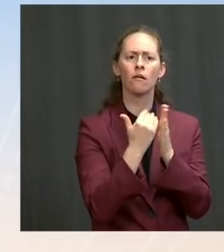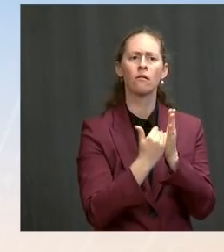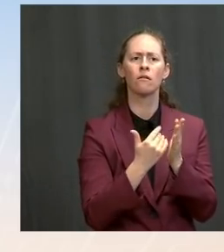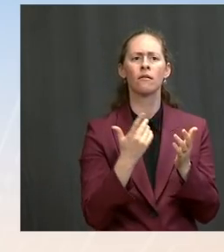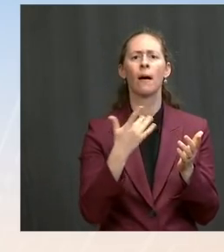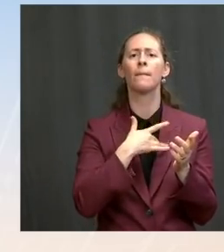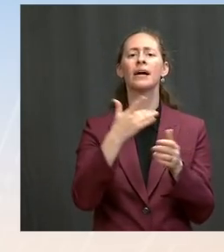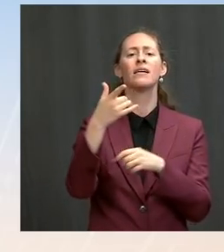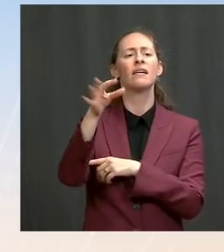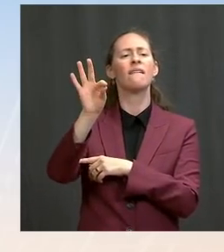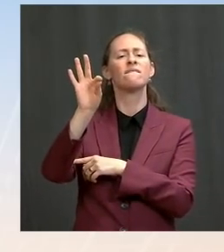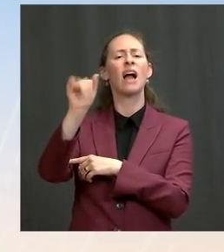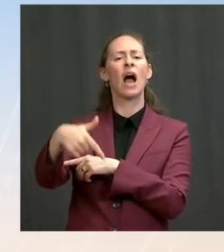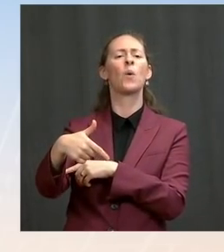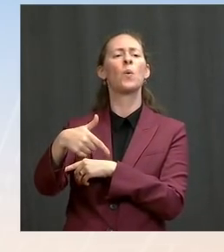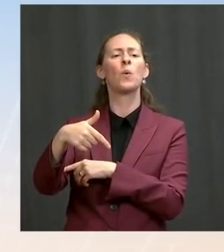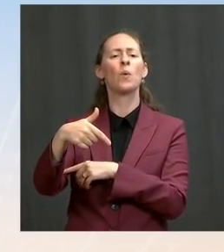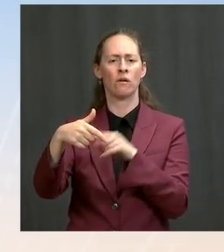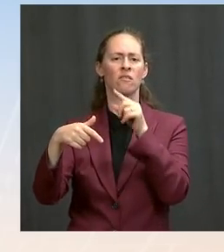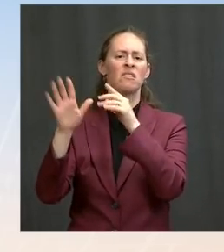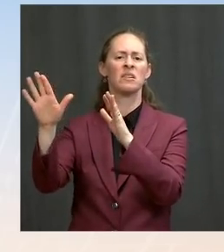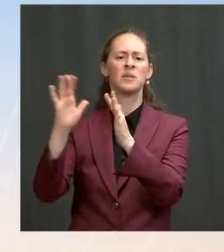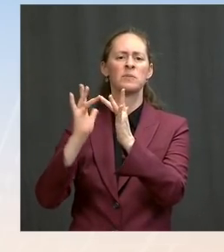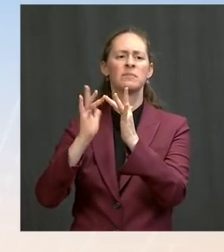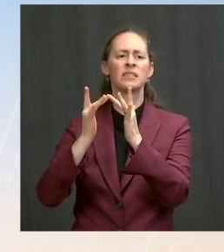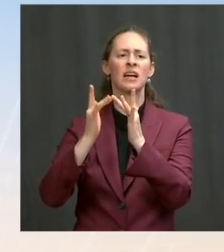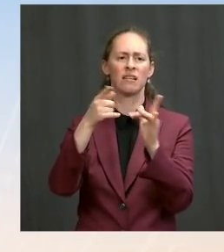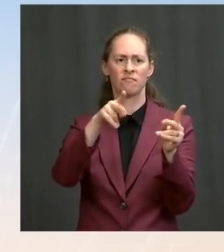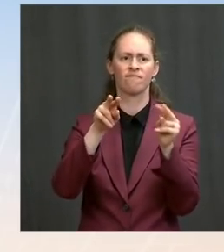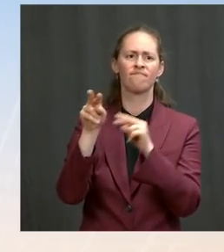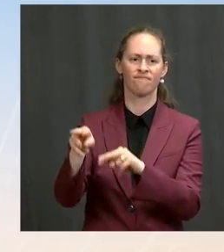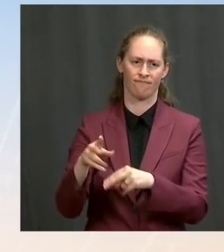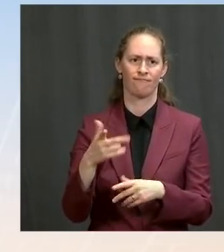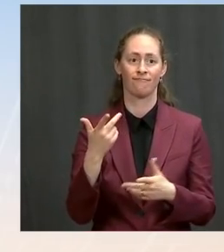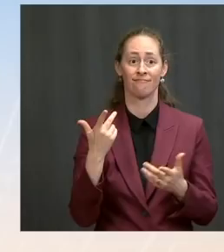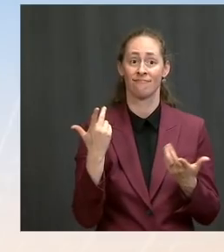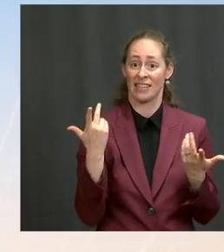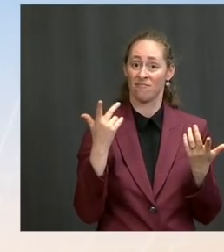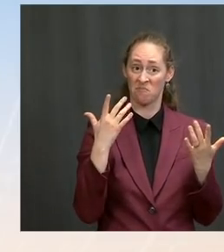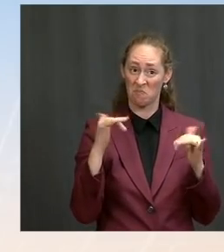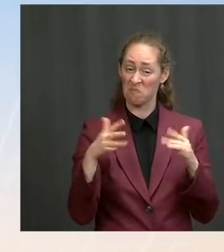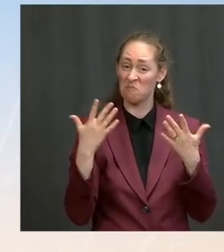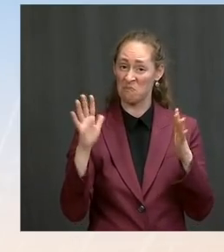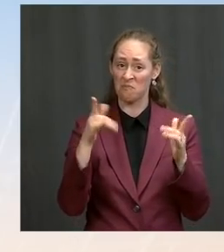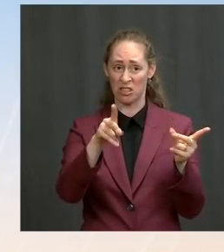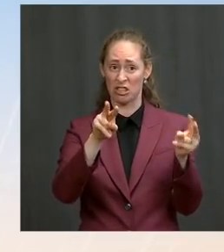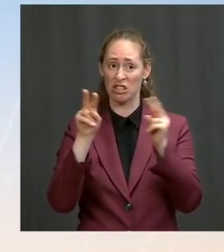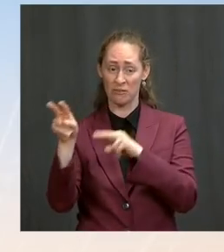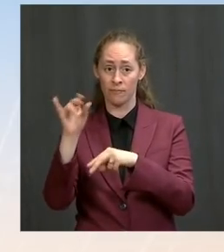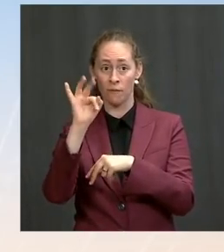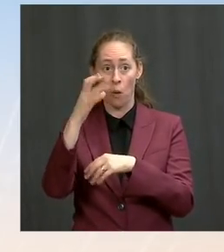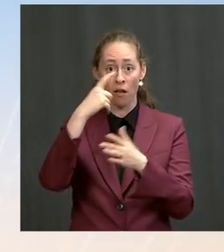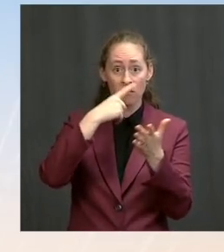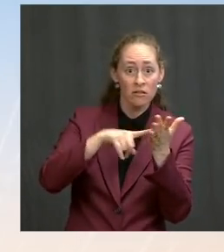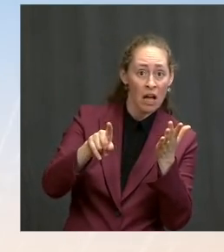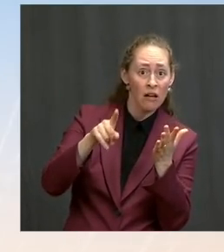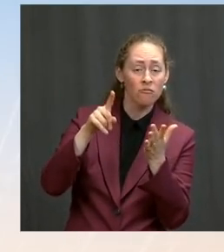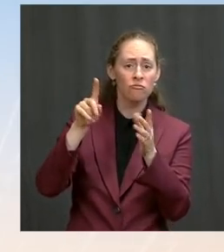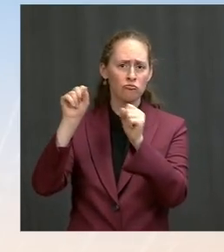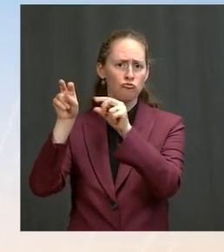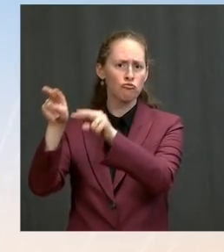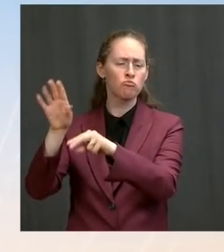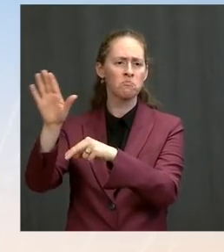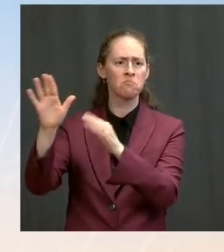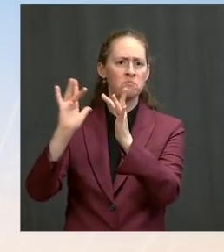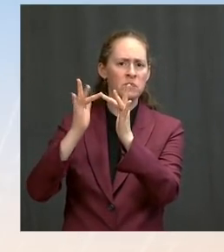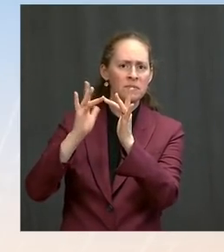website. I don't know that they were meant to be anything more formal than that. I can certainly check and see what's on our website or what information, I should say, we're